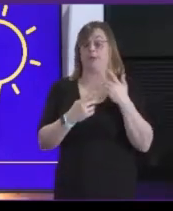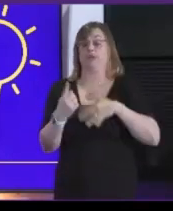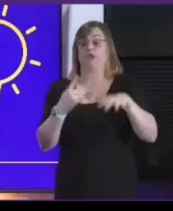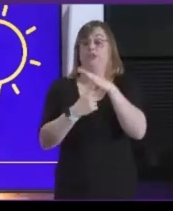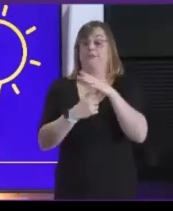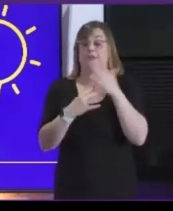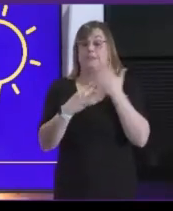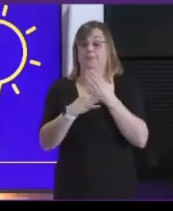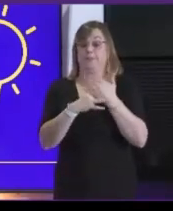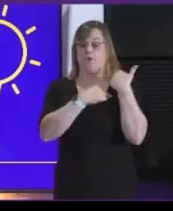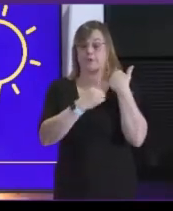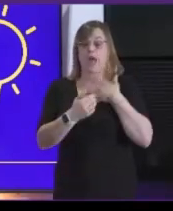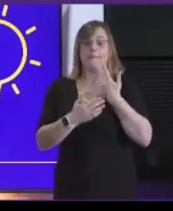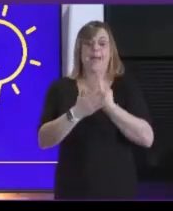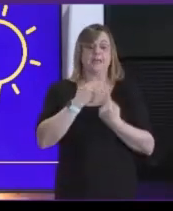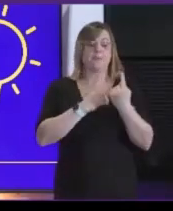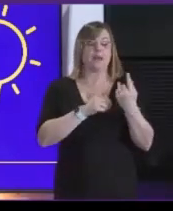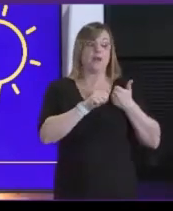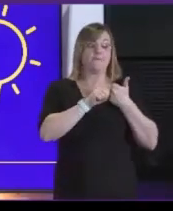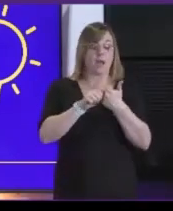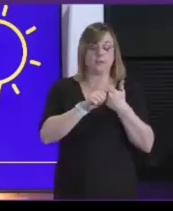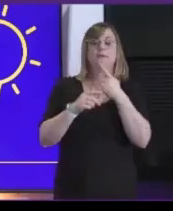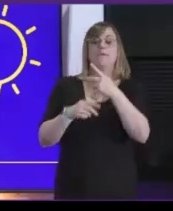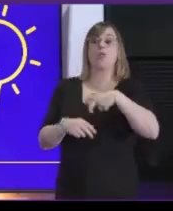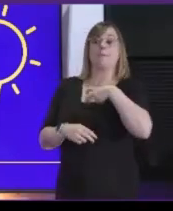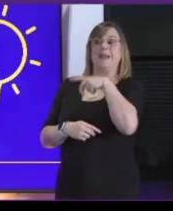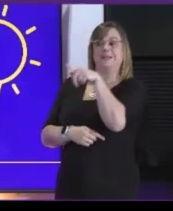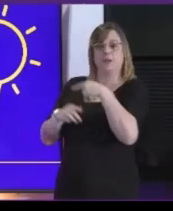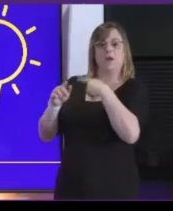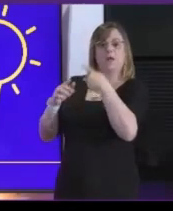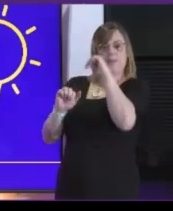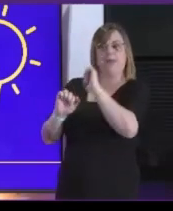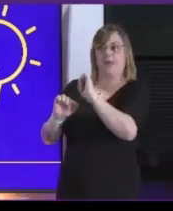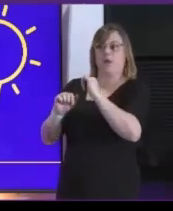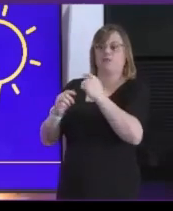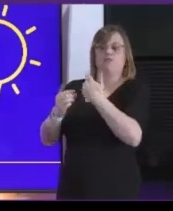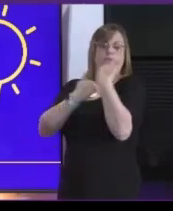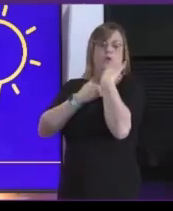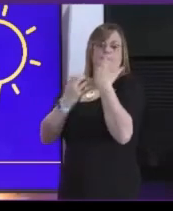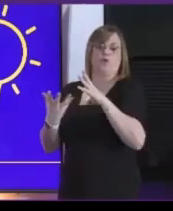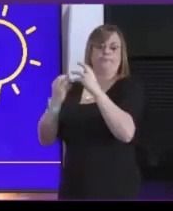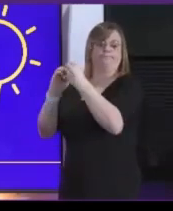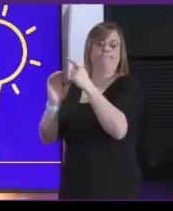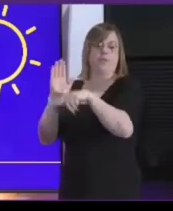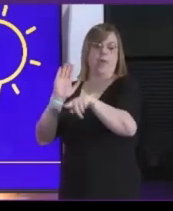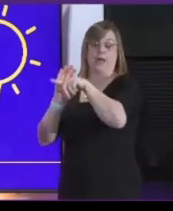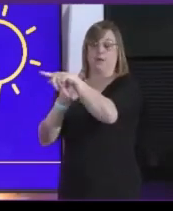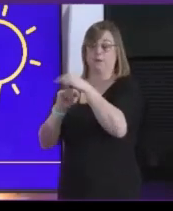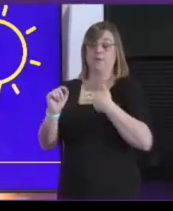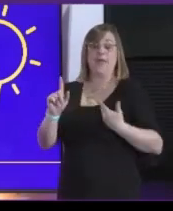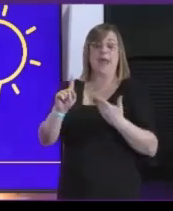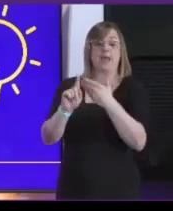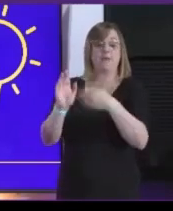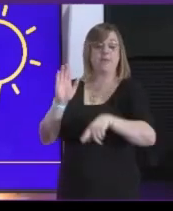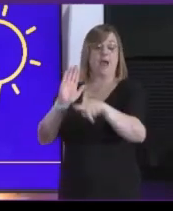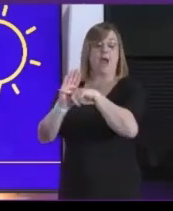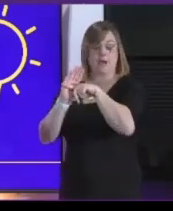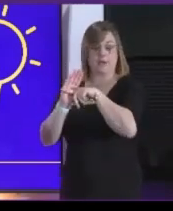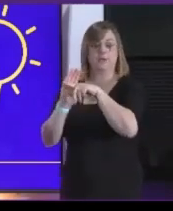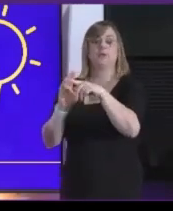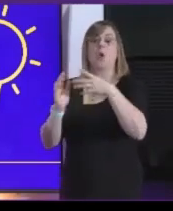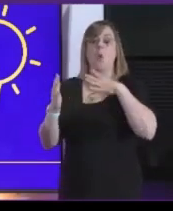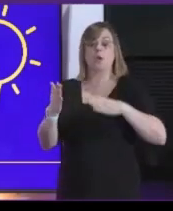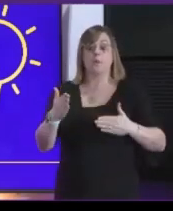is as an independent advisor to the minister responsible for the Act. And the goal of the Act is a barrier-free Canada